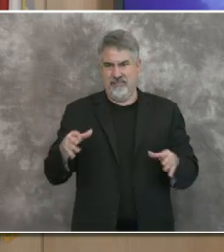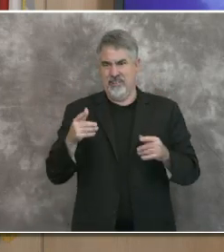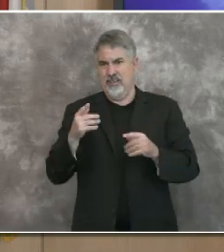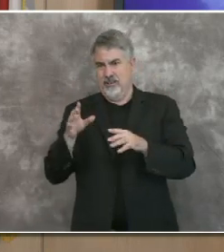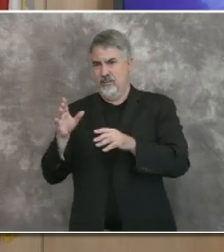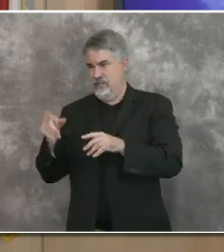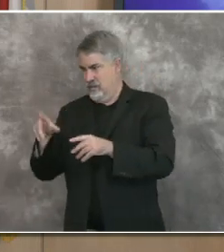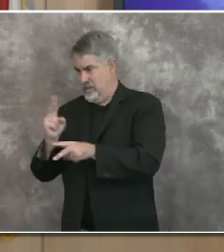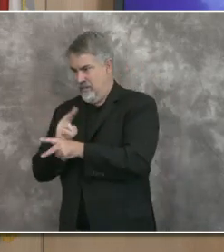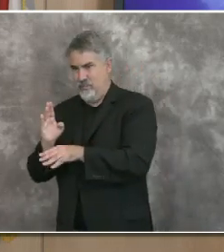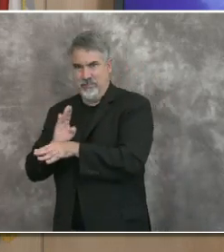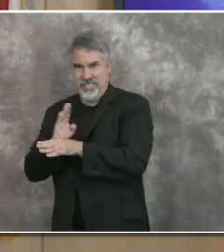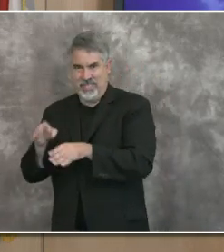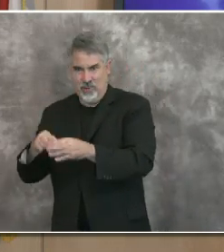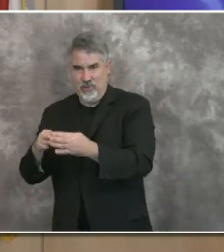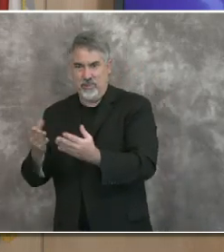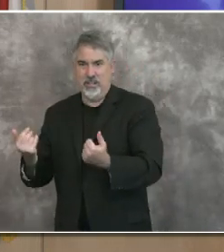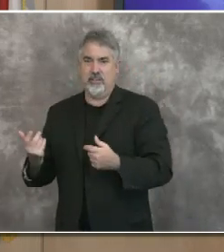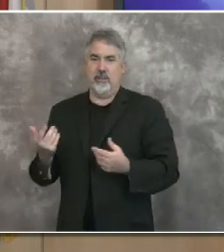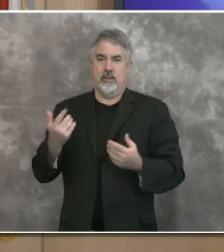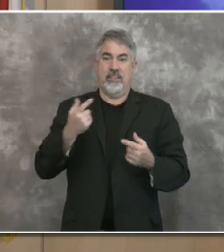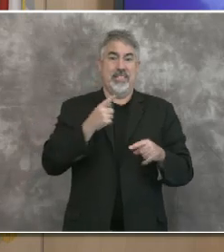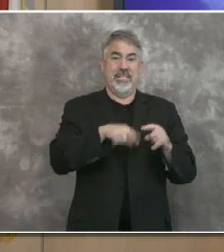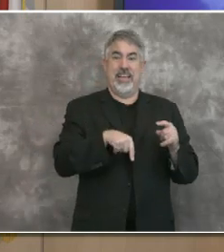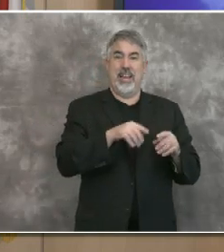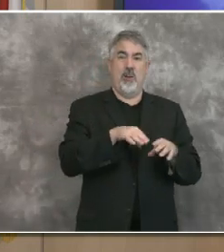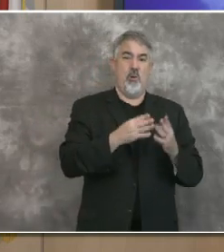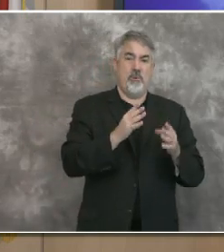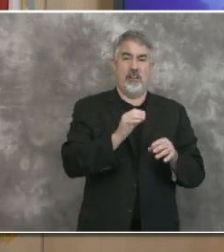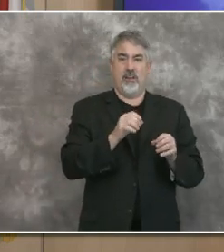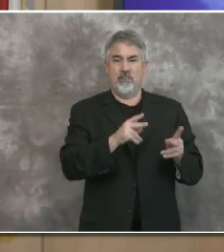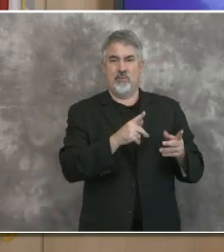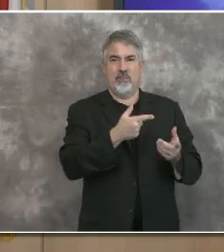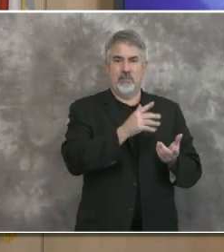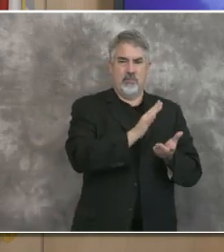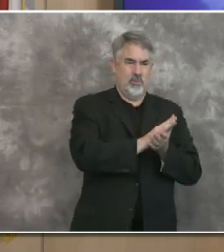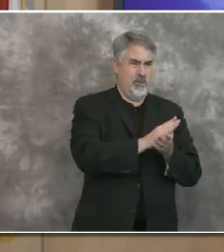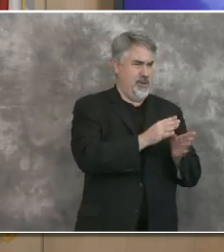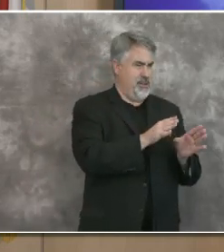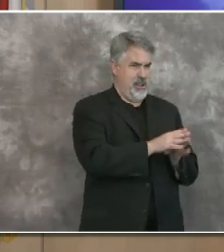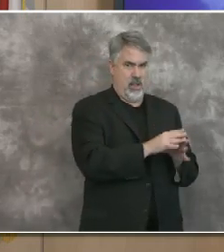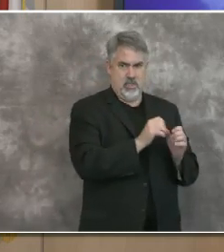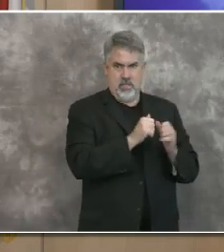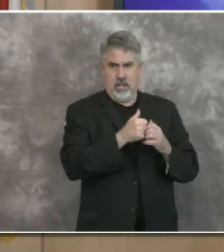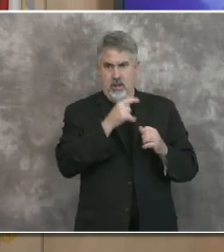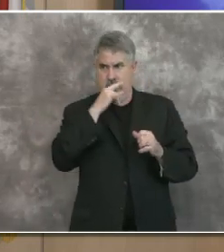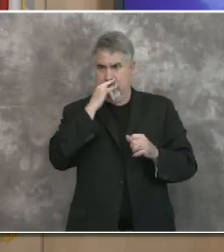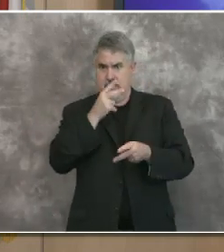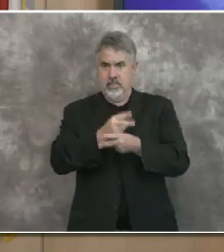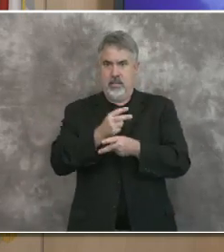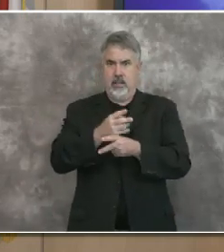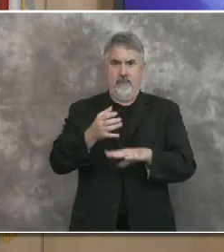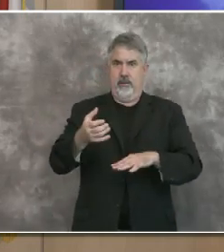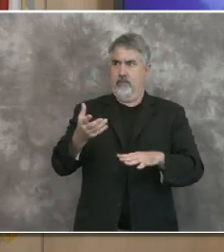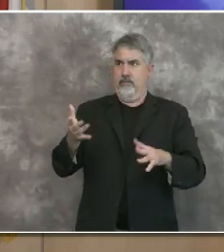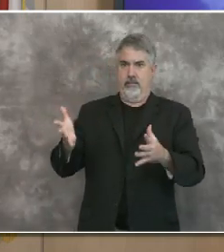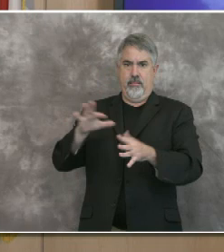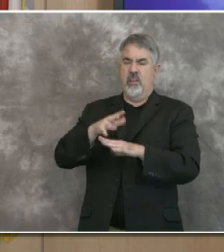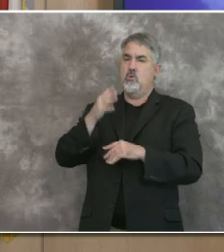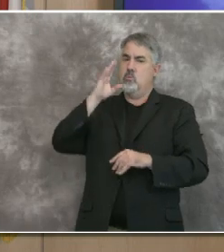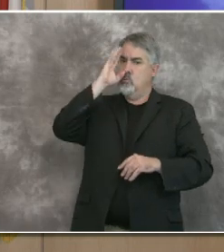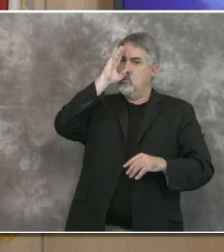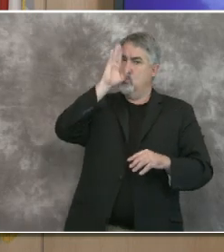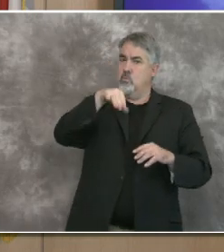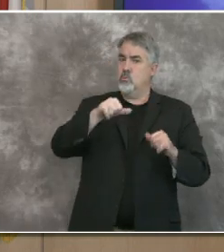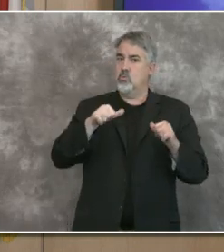you cannot effectively reopen jobs if schools are closed and there's no places for kids to go during the day. We have been